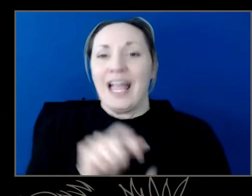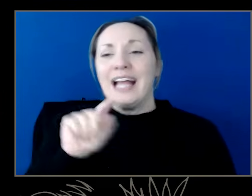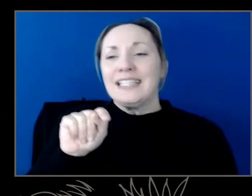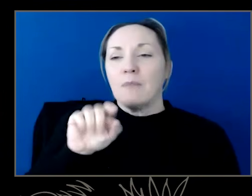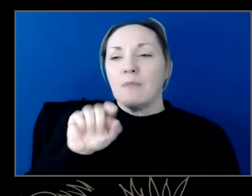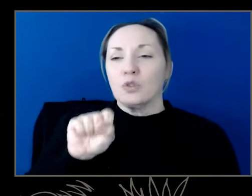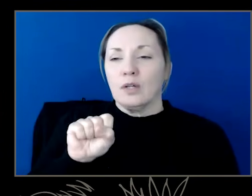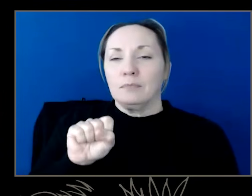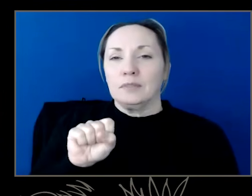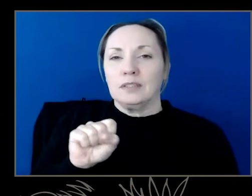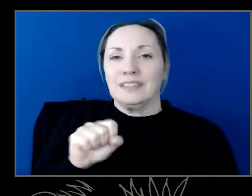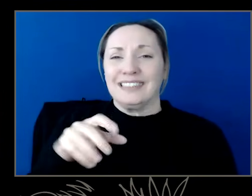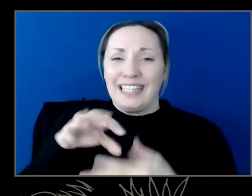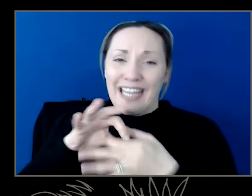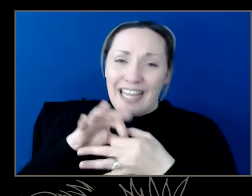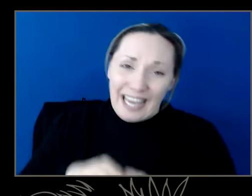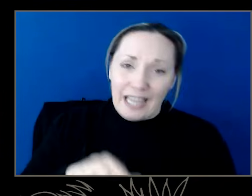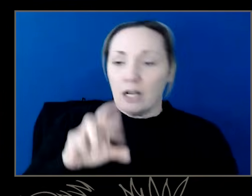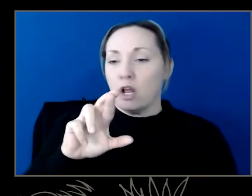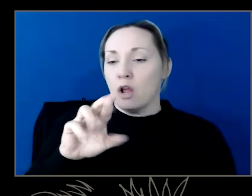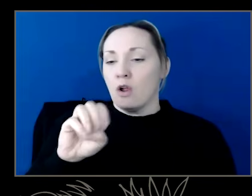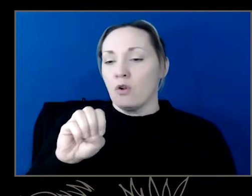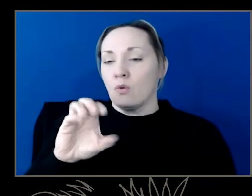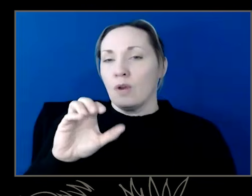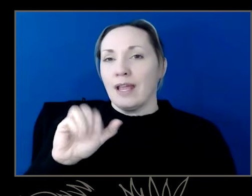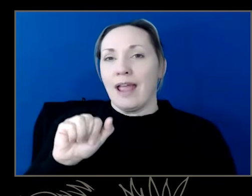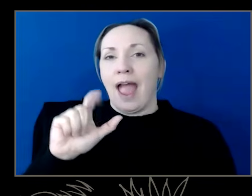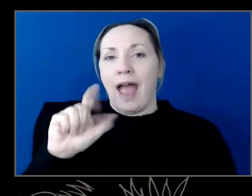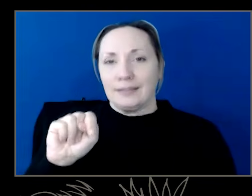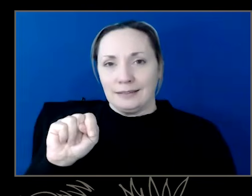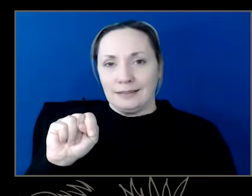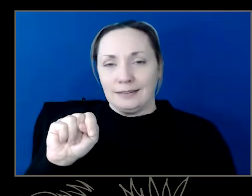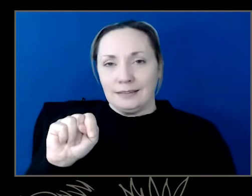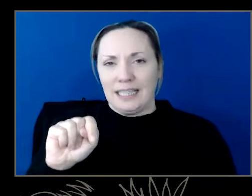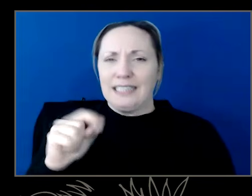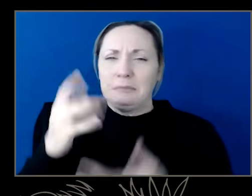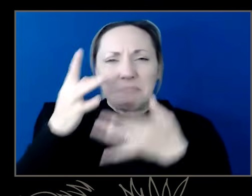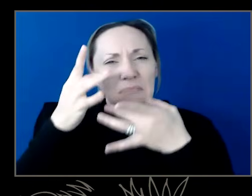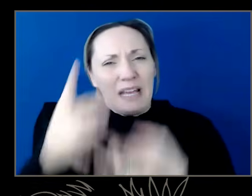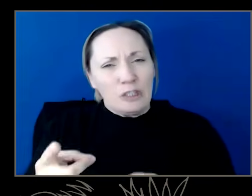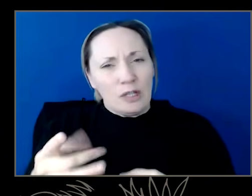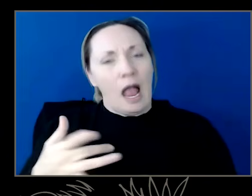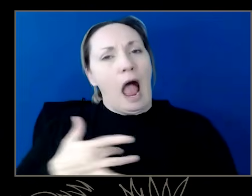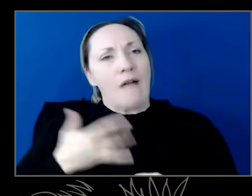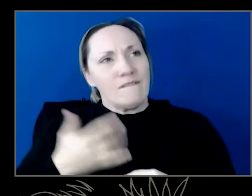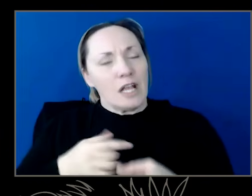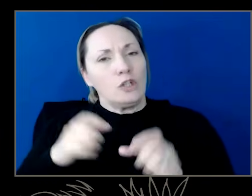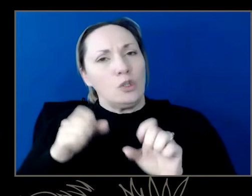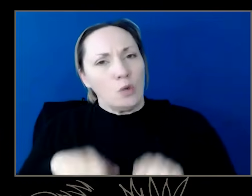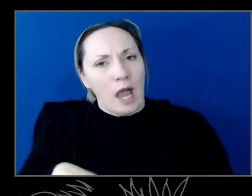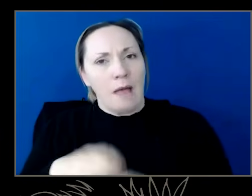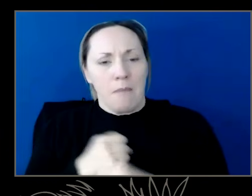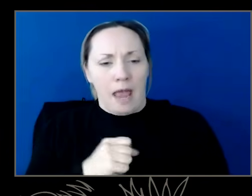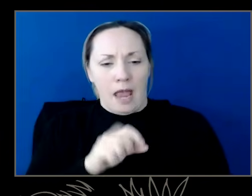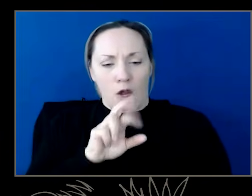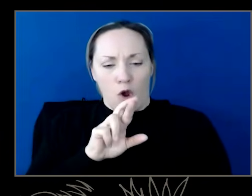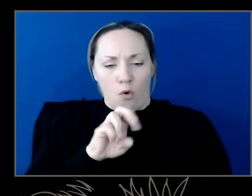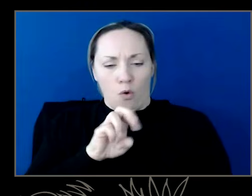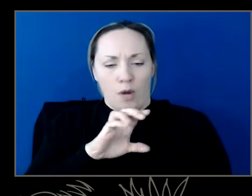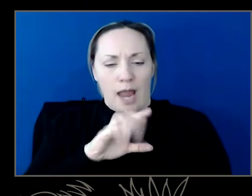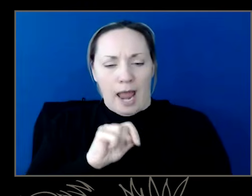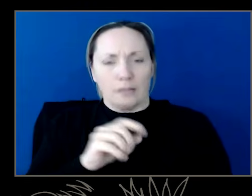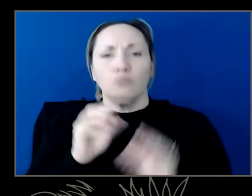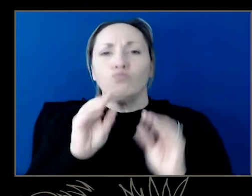TypeScript in React, though, is kind of an interesting thing because I feel like you could write just pure React without